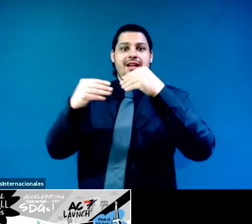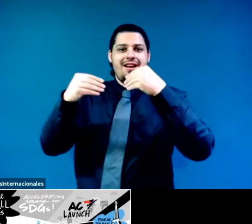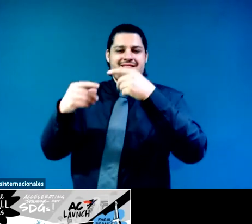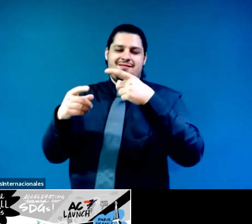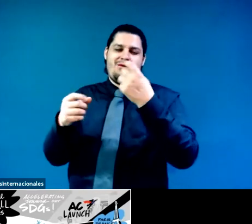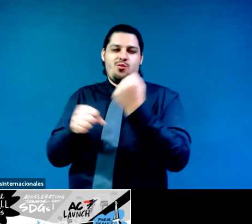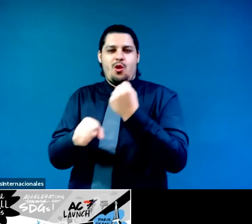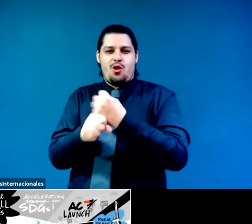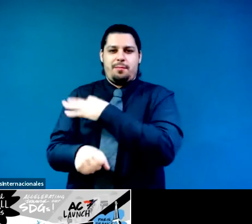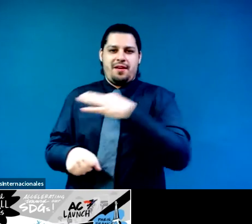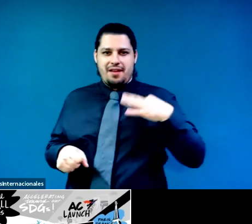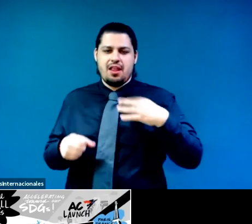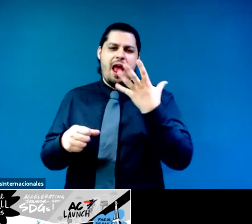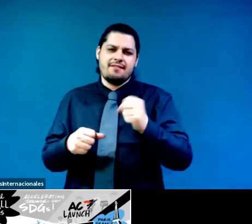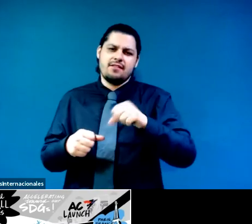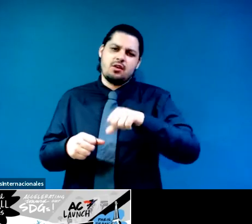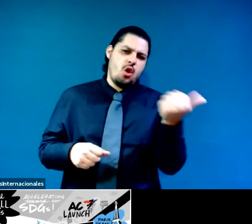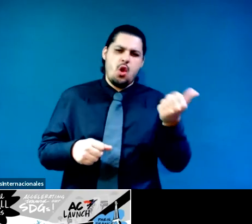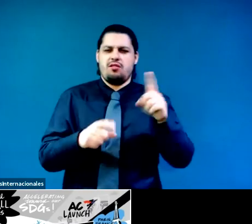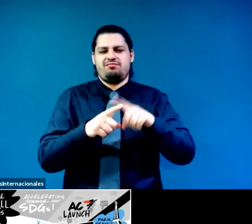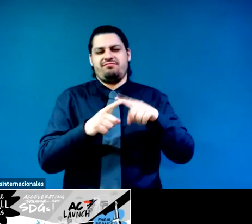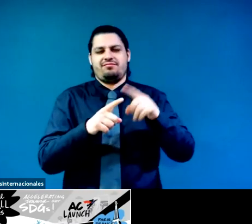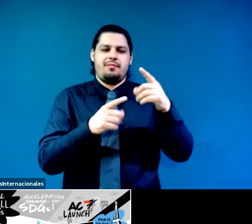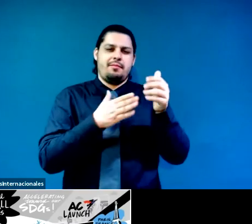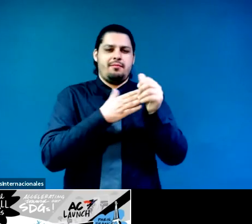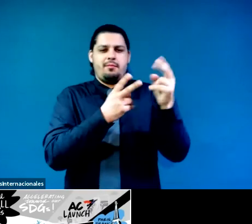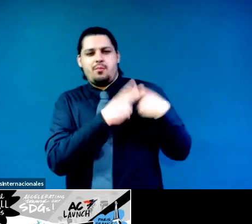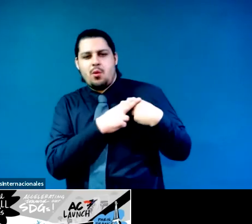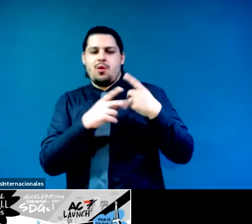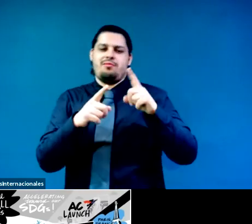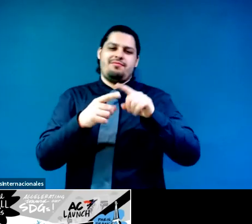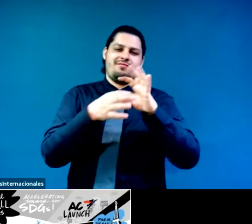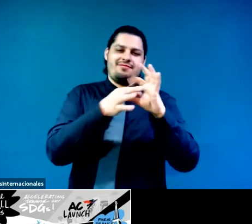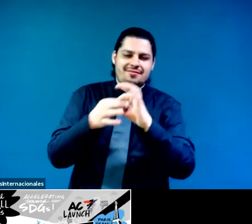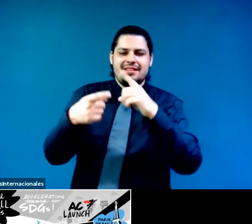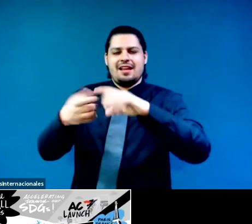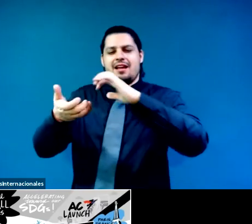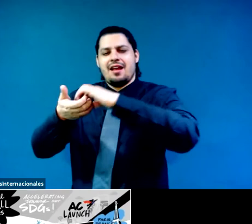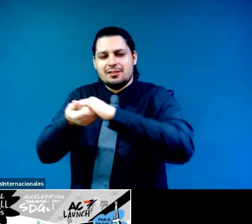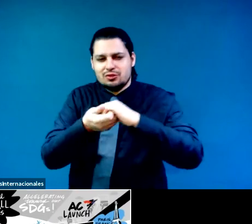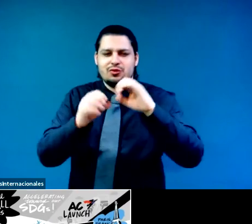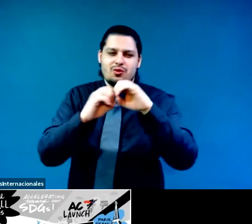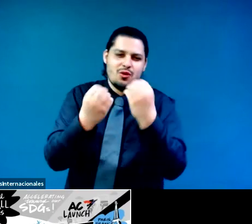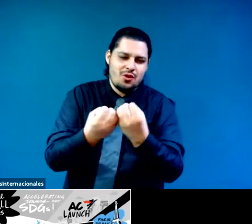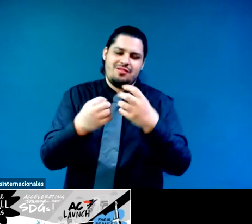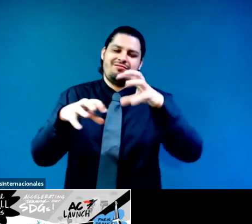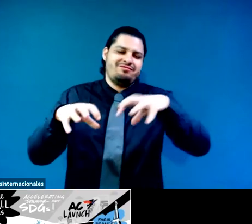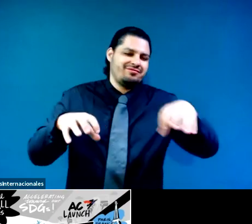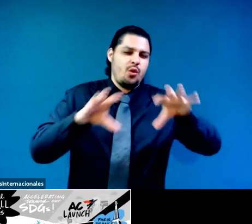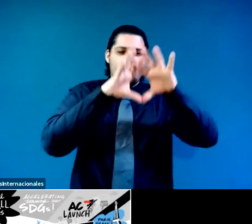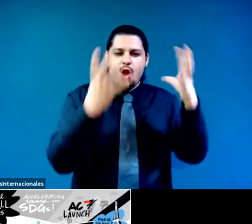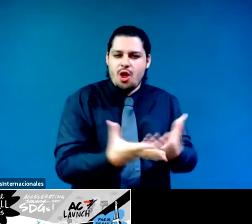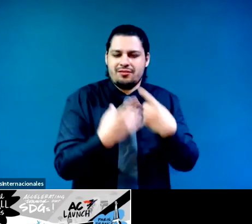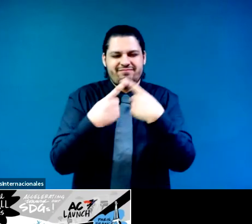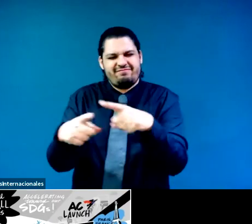organization who are all here to show us how a multi-stakeholder collaboration for gender equality really works. If you want to know who they